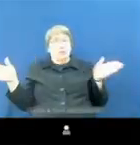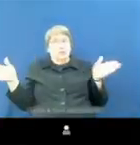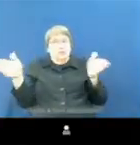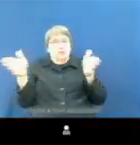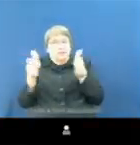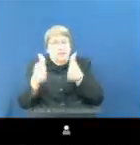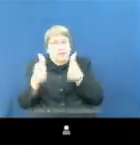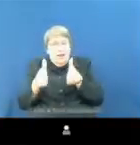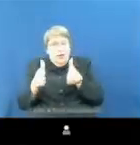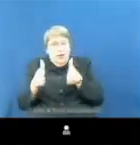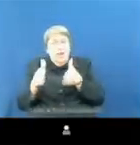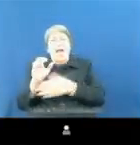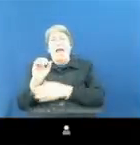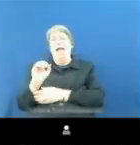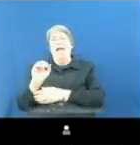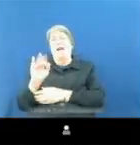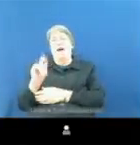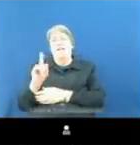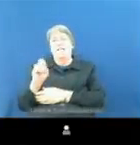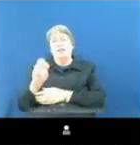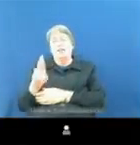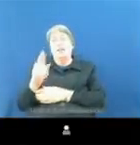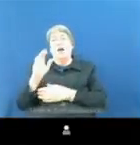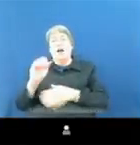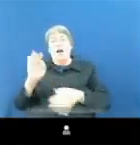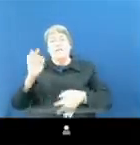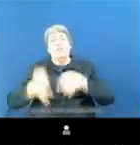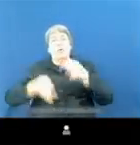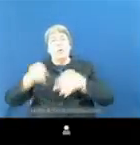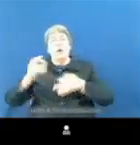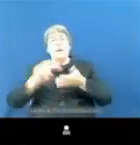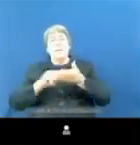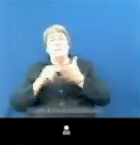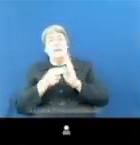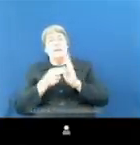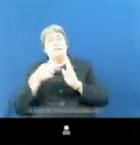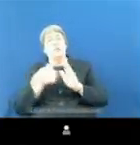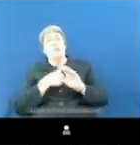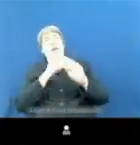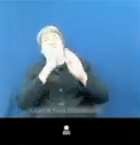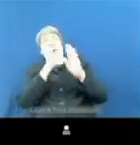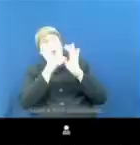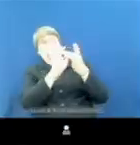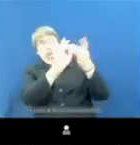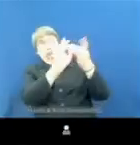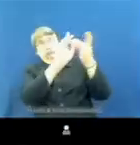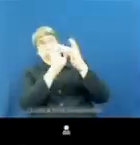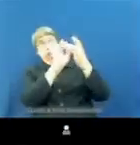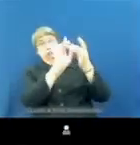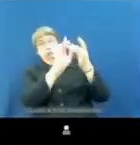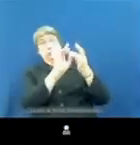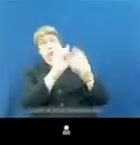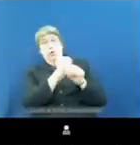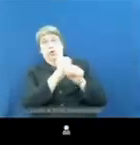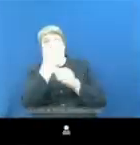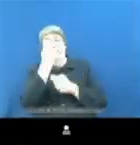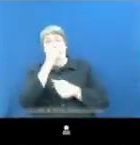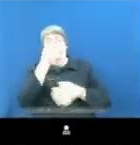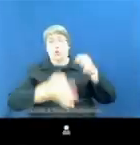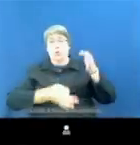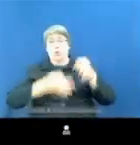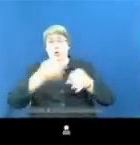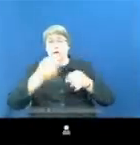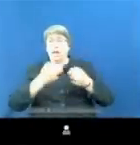of the court is anyone whose loyalty is primarily directed to the court. And that's true for us with respect